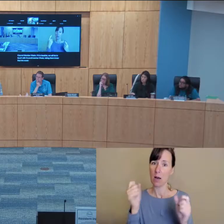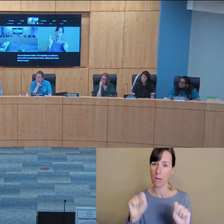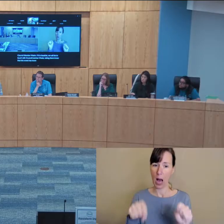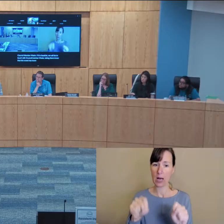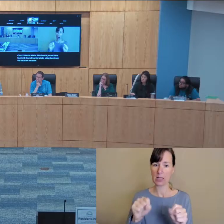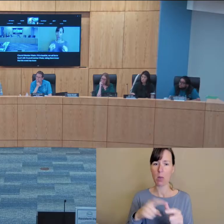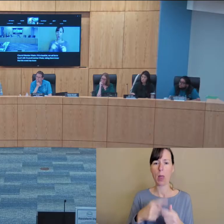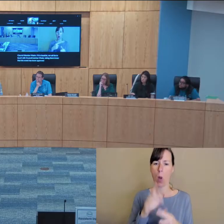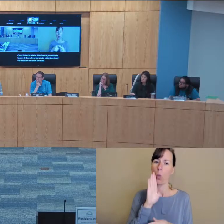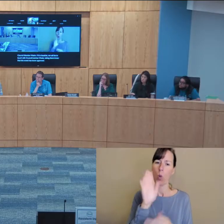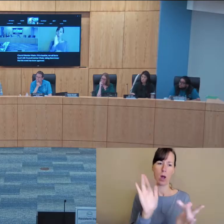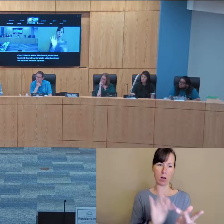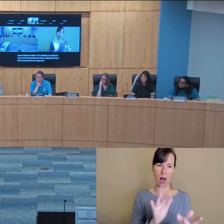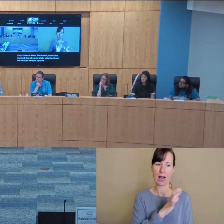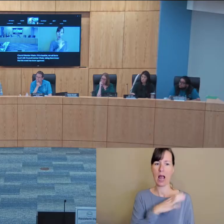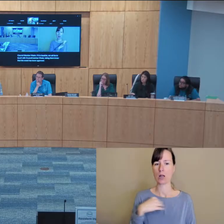approved.